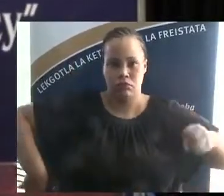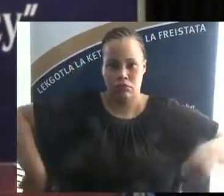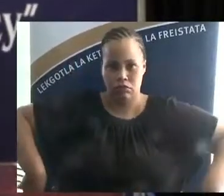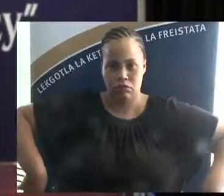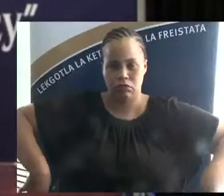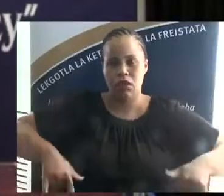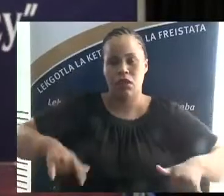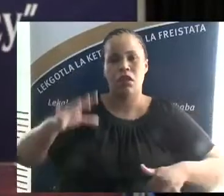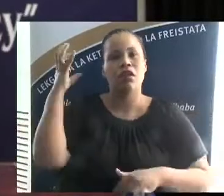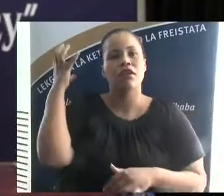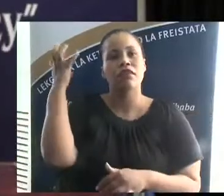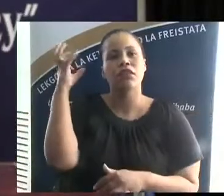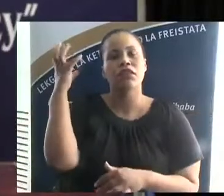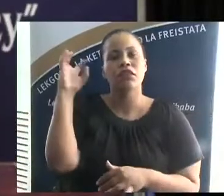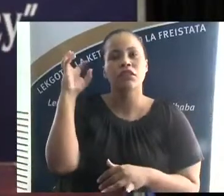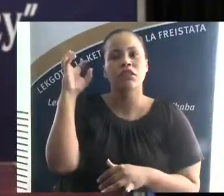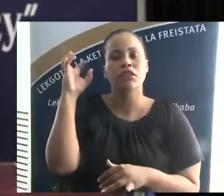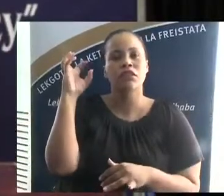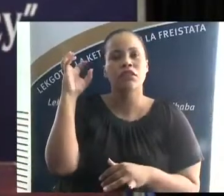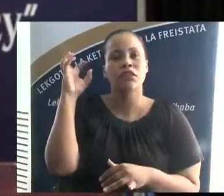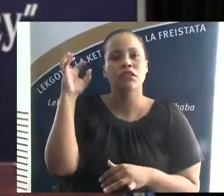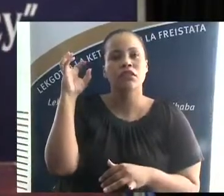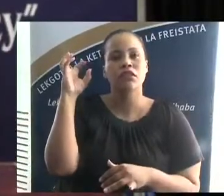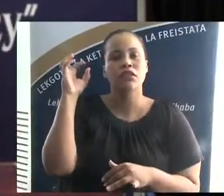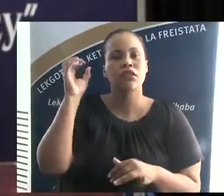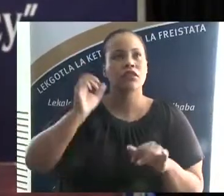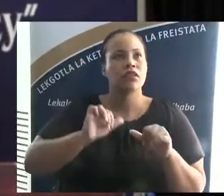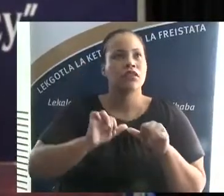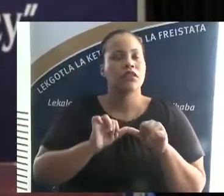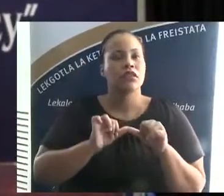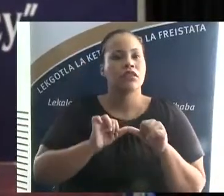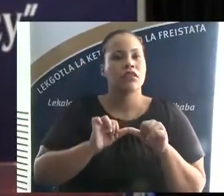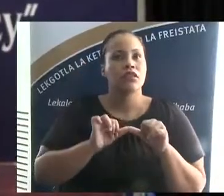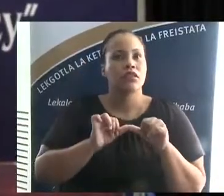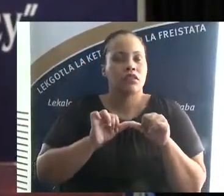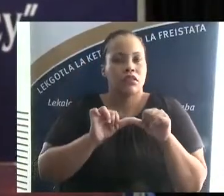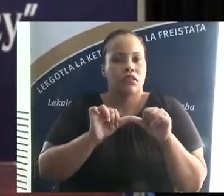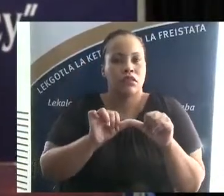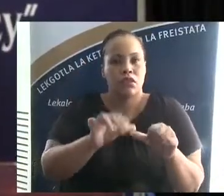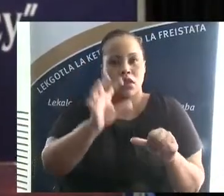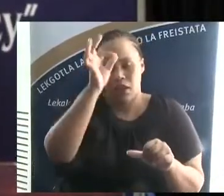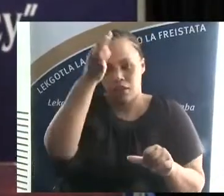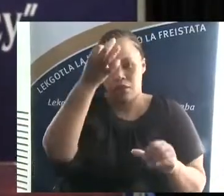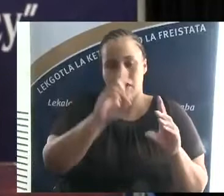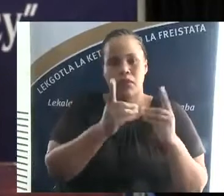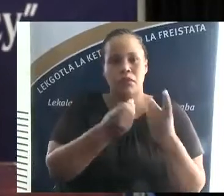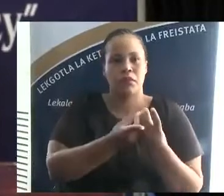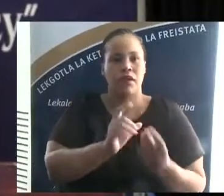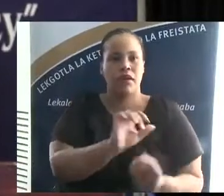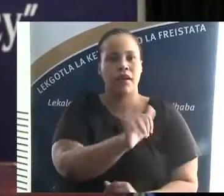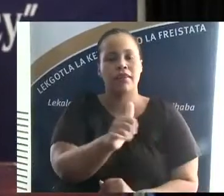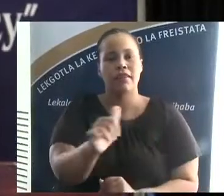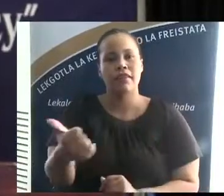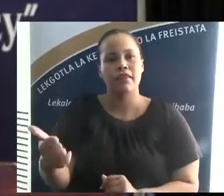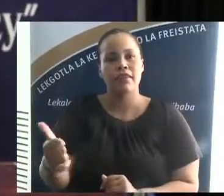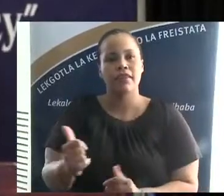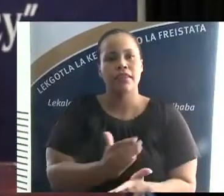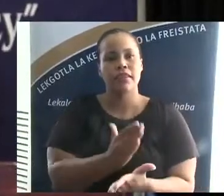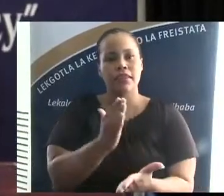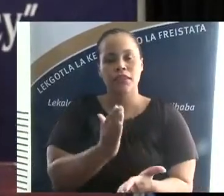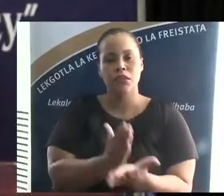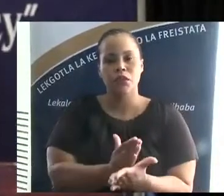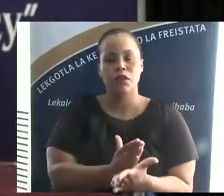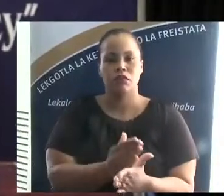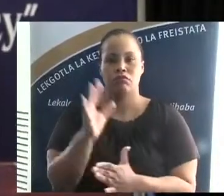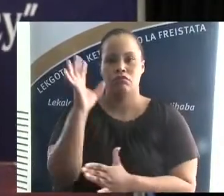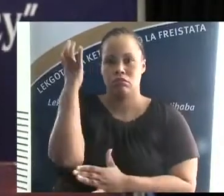province continues with its collaborative approach with other government institutions, key stakeholders to ensure that the province combats